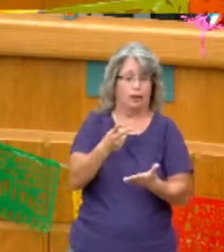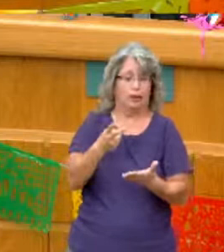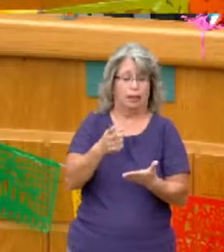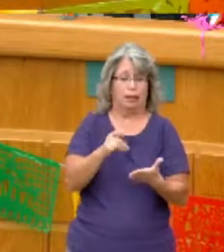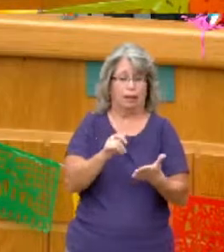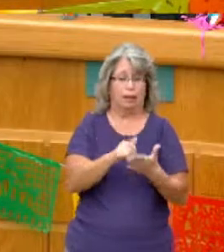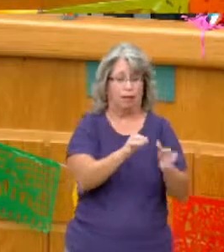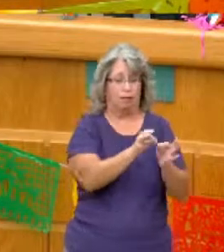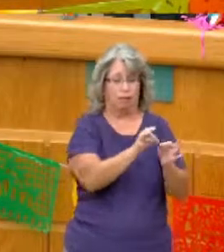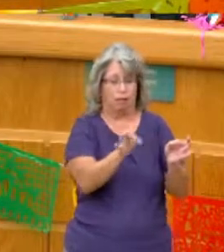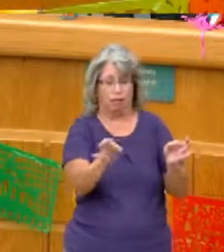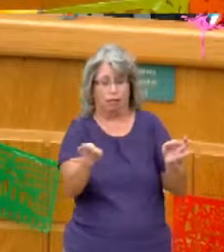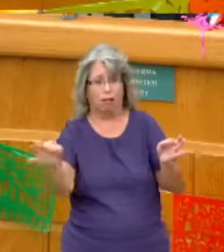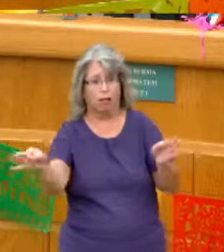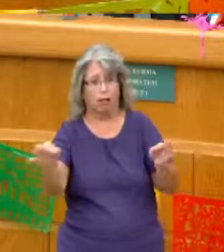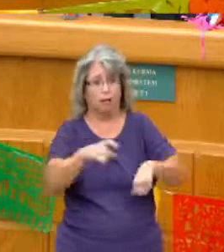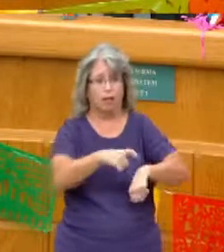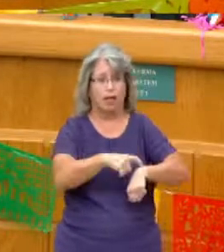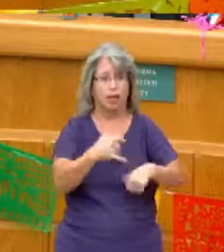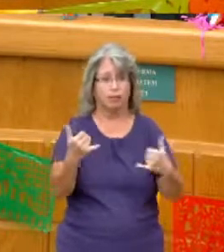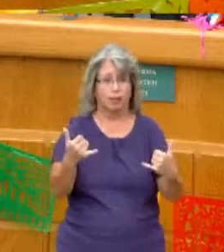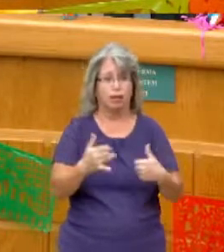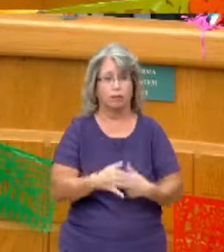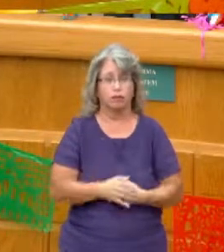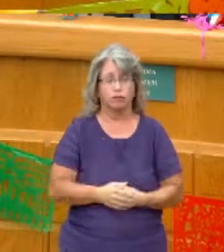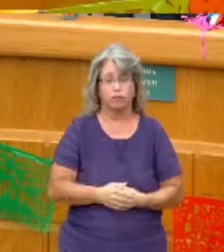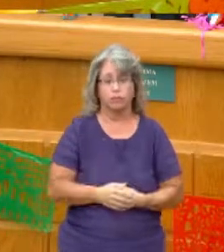that lag now.